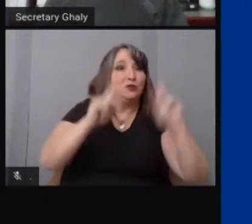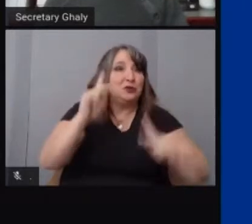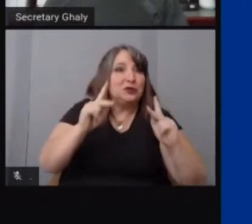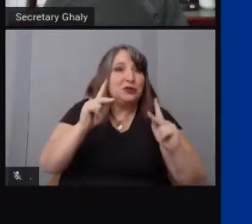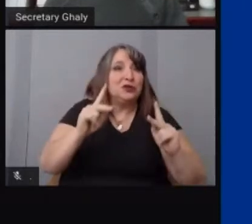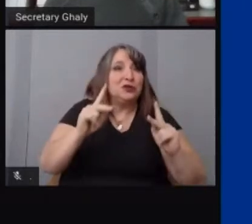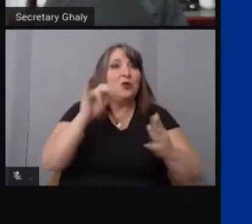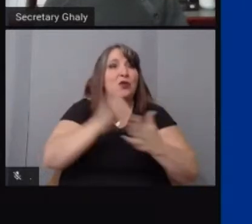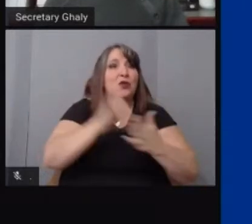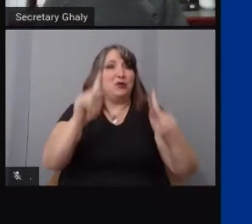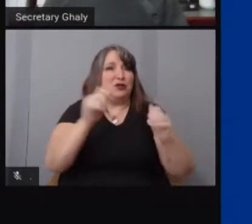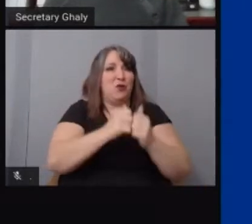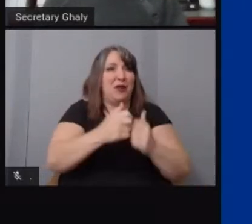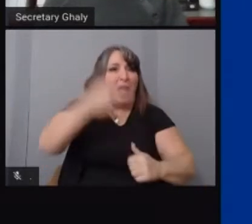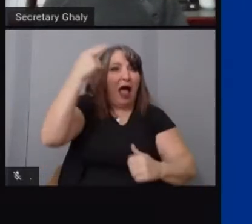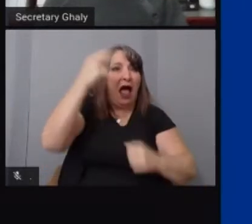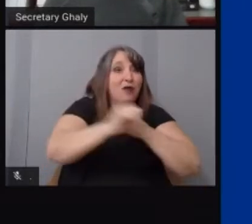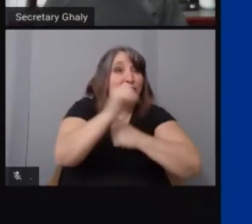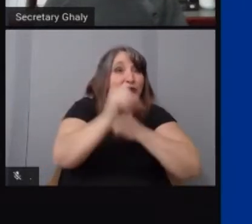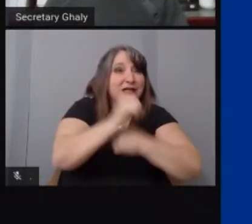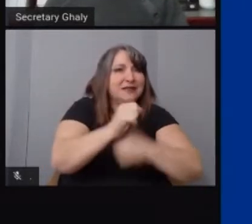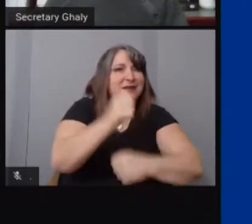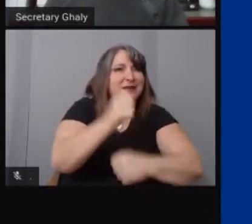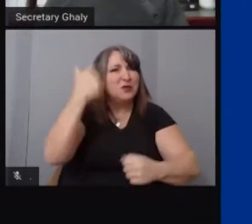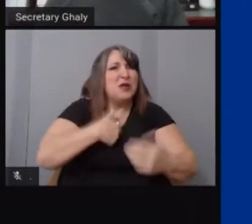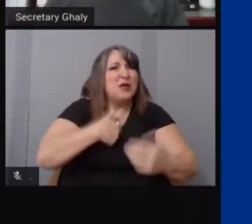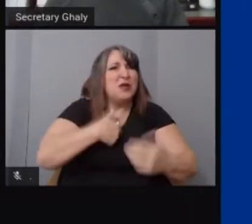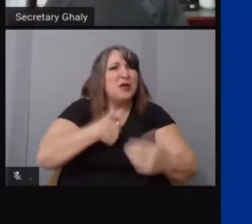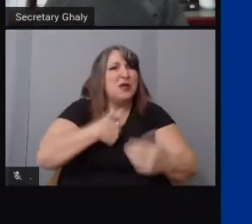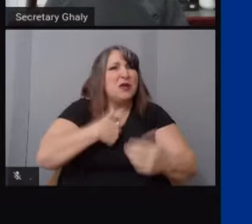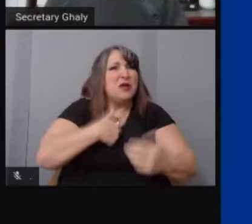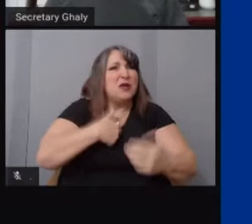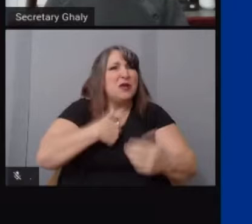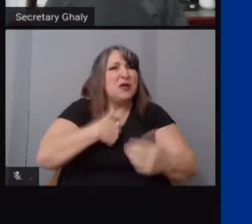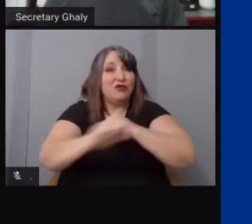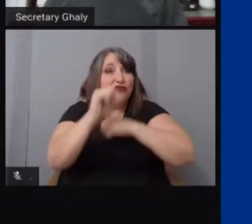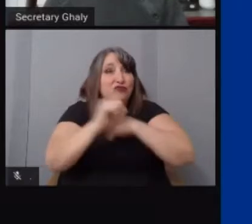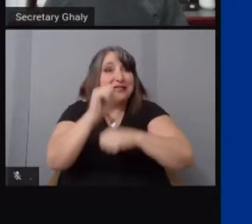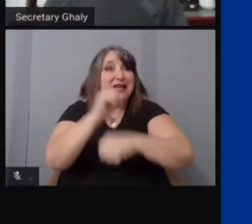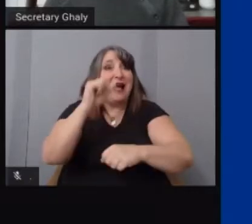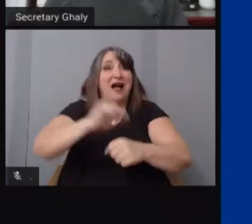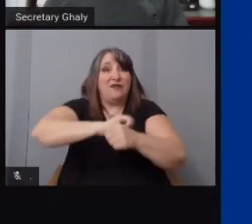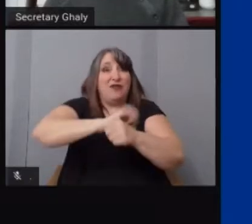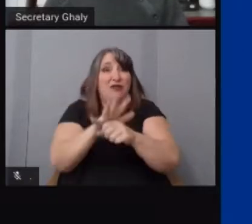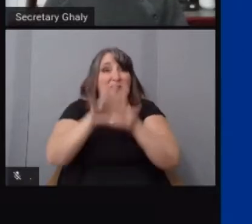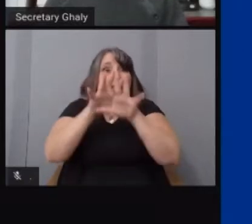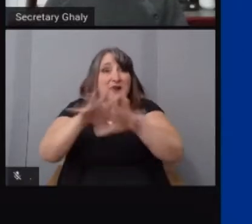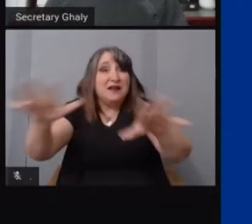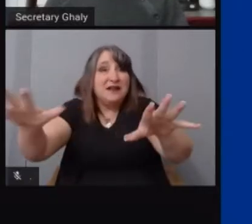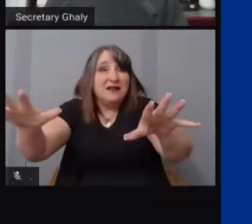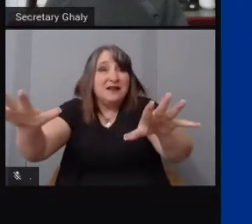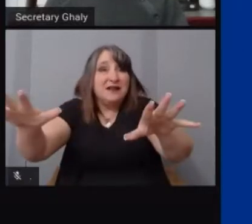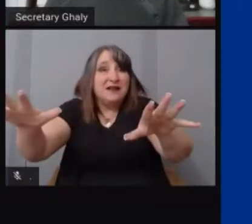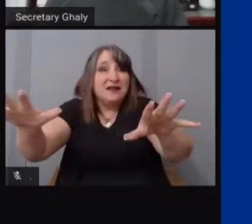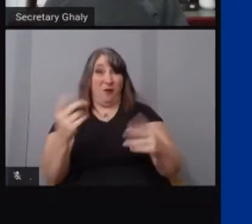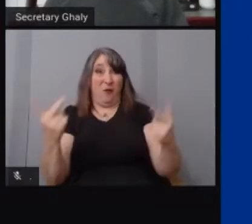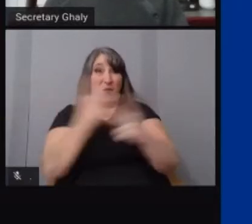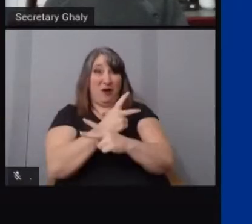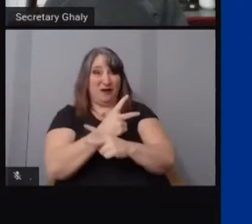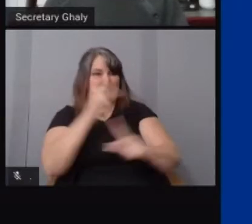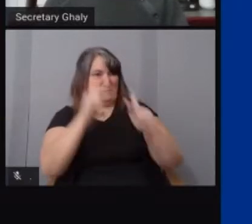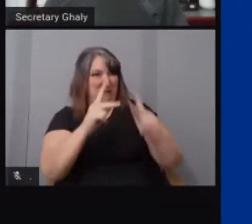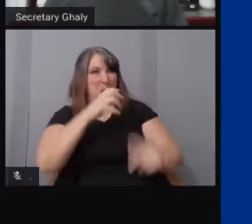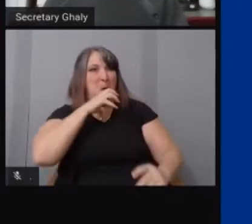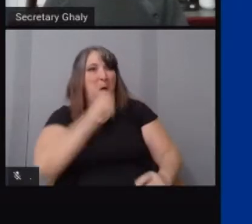don't increase the risk of not just transmission, but transmission in the population that we know is at higher risk. I'll remind you,